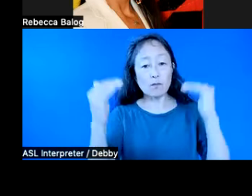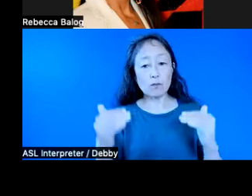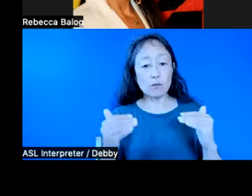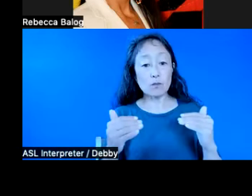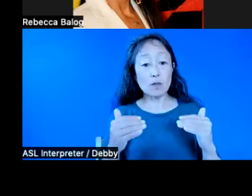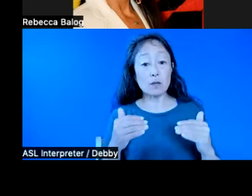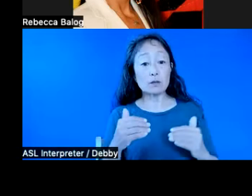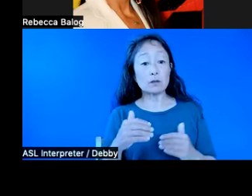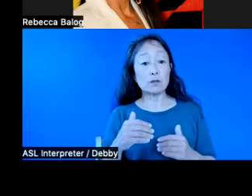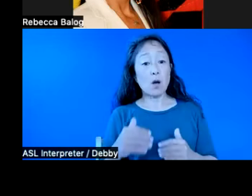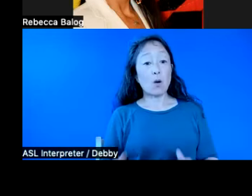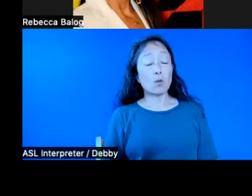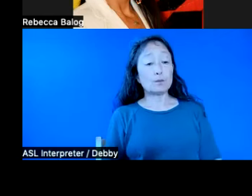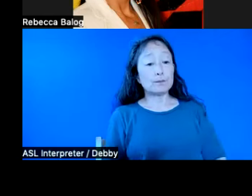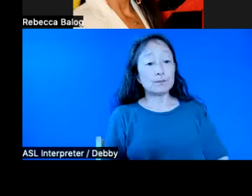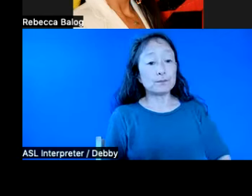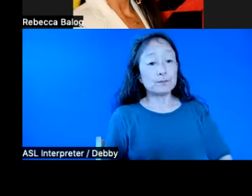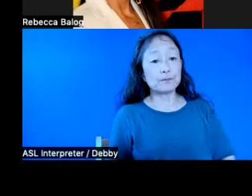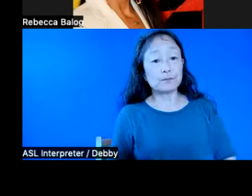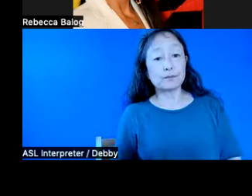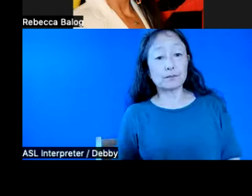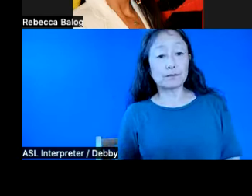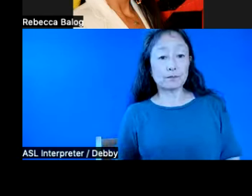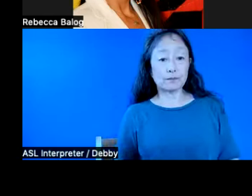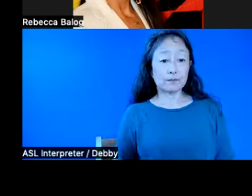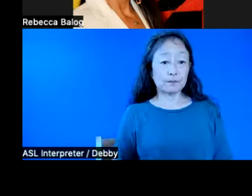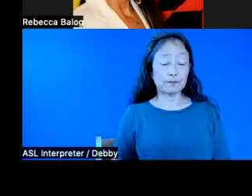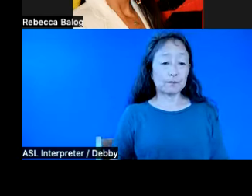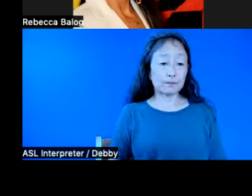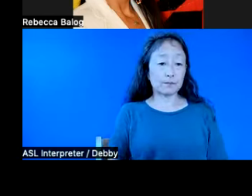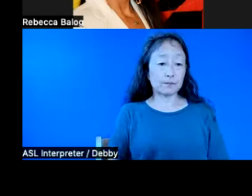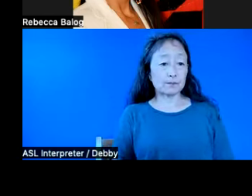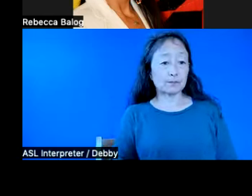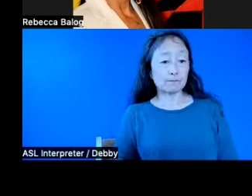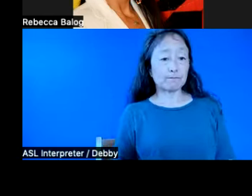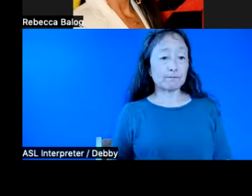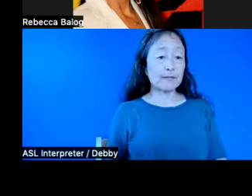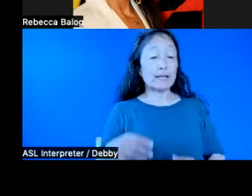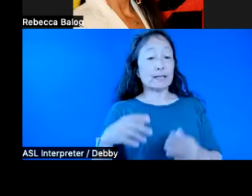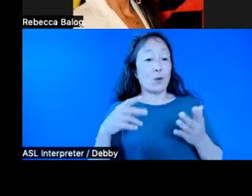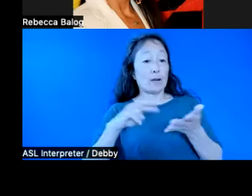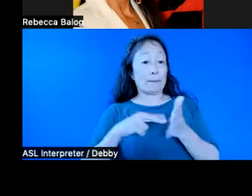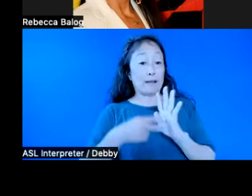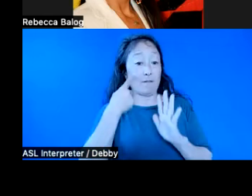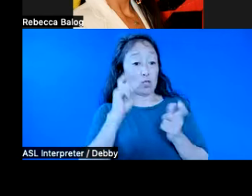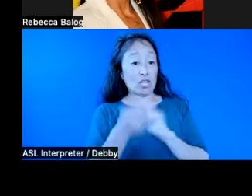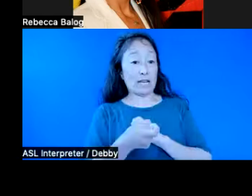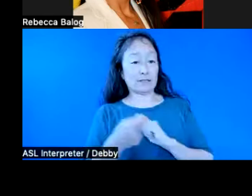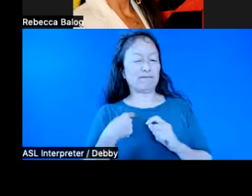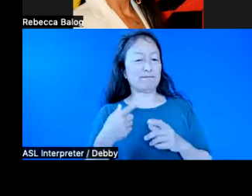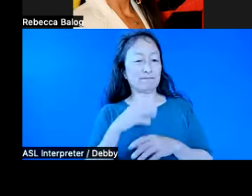So implications for change, and I'm gonna wrap up here. For systems change,